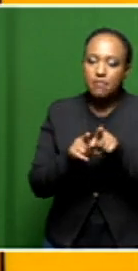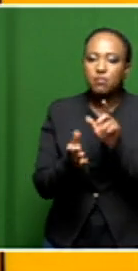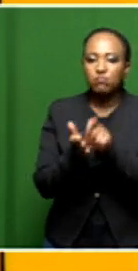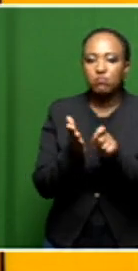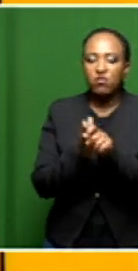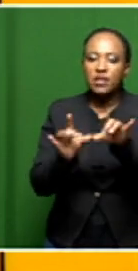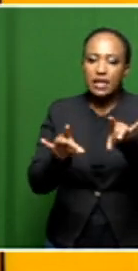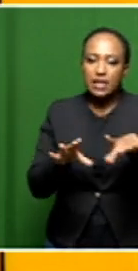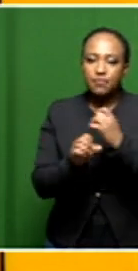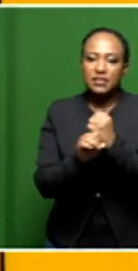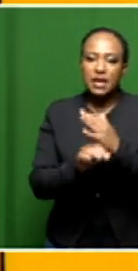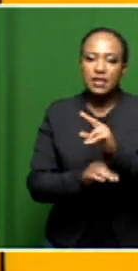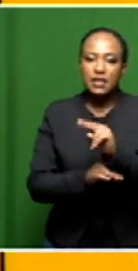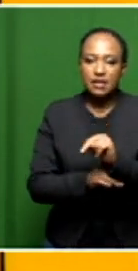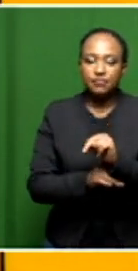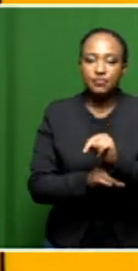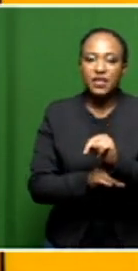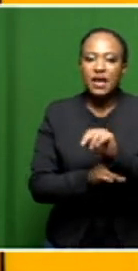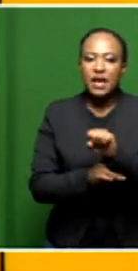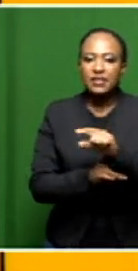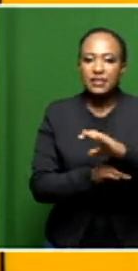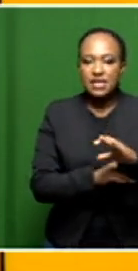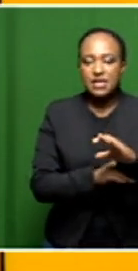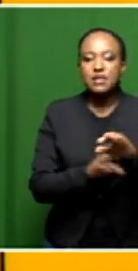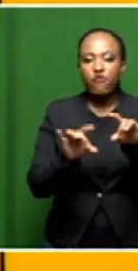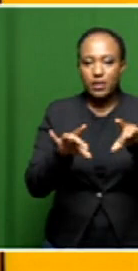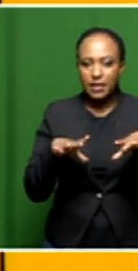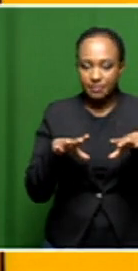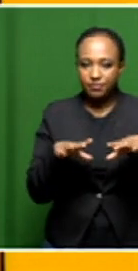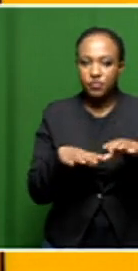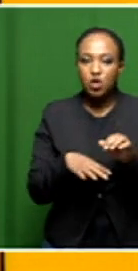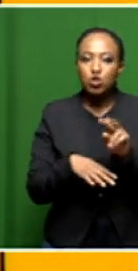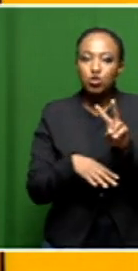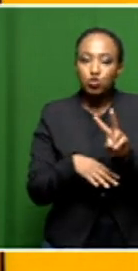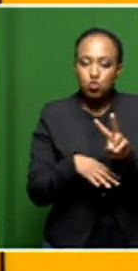country for the start of those national senior certificate examinations today. Over